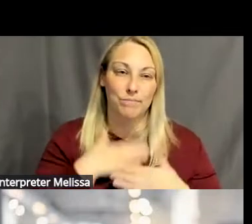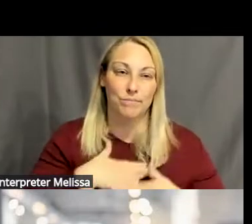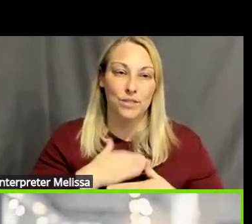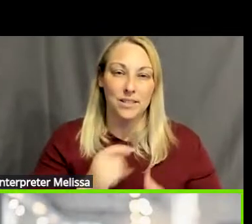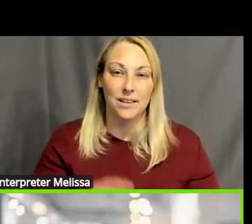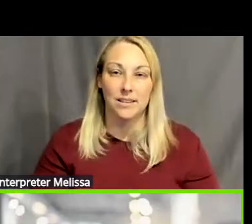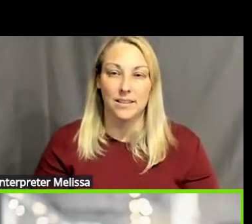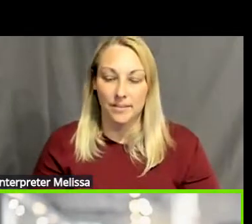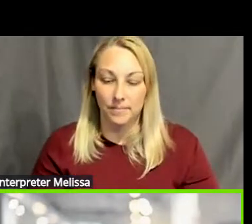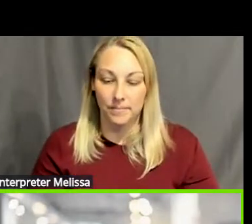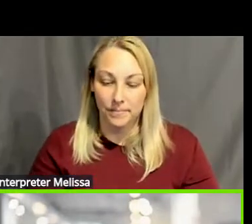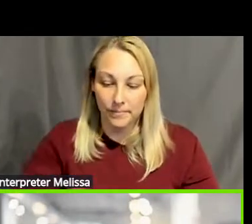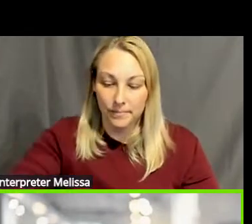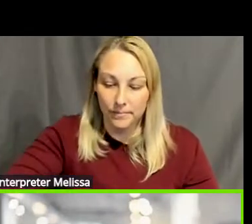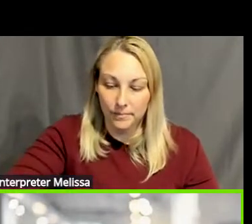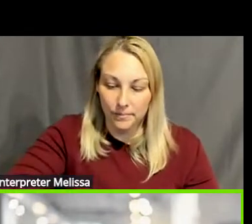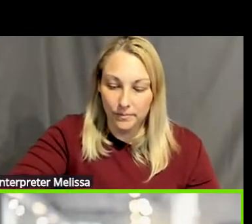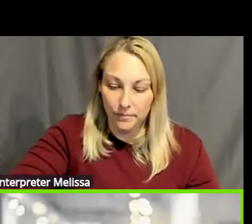Thank you.